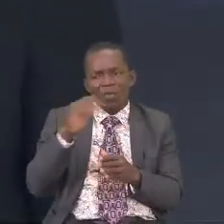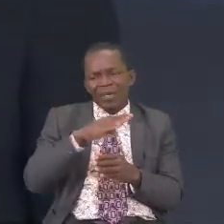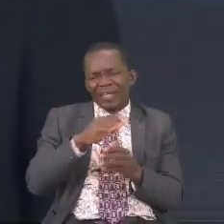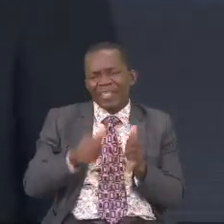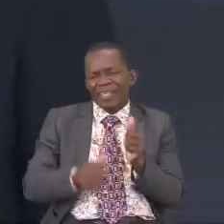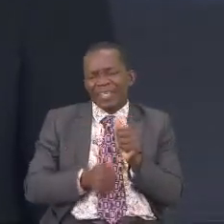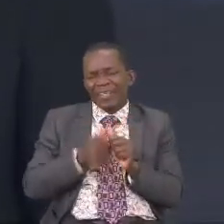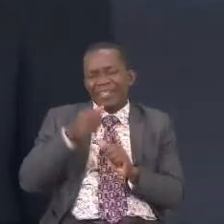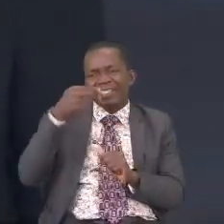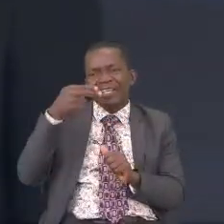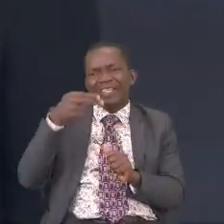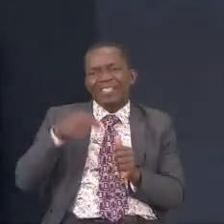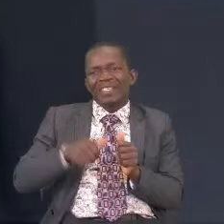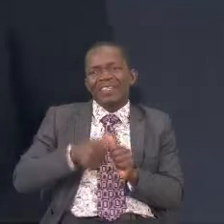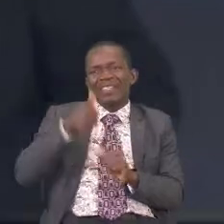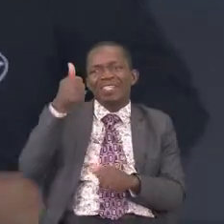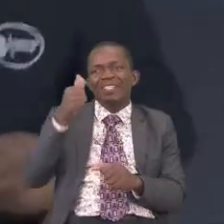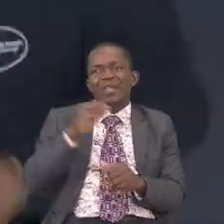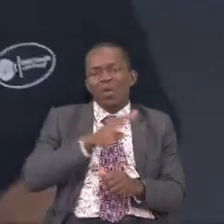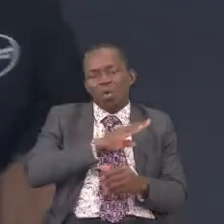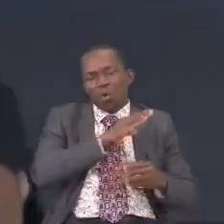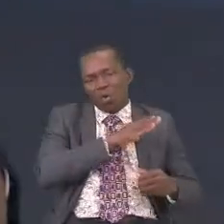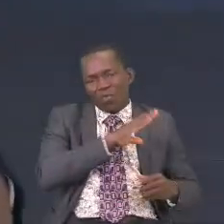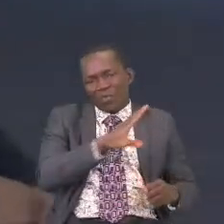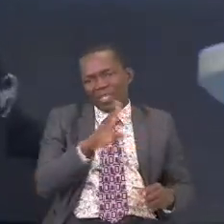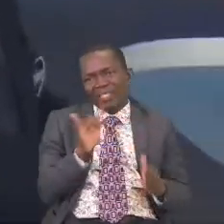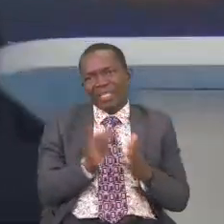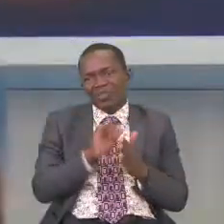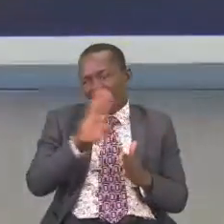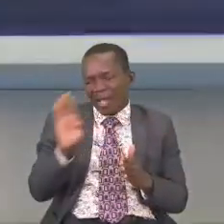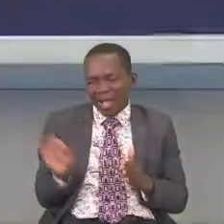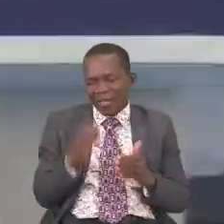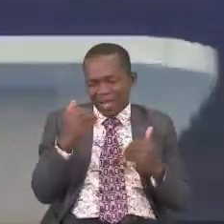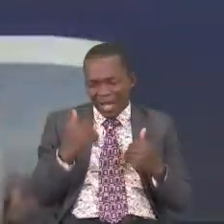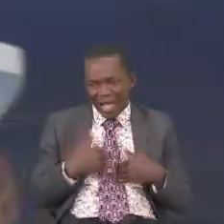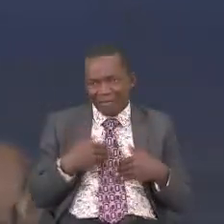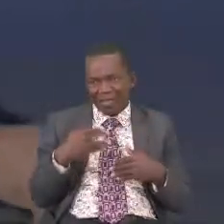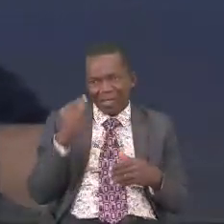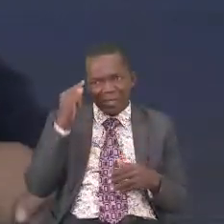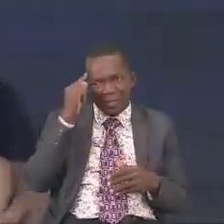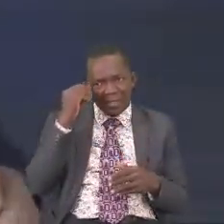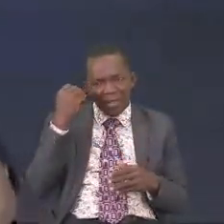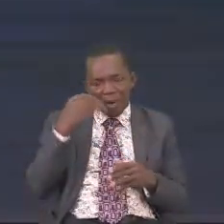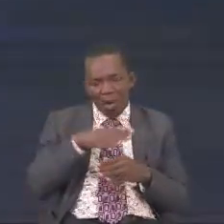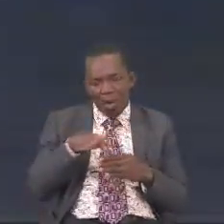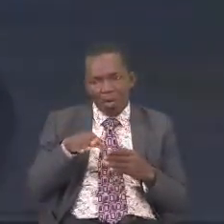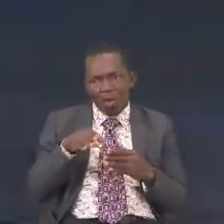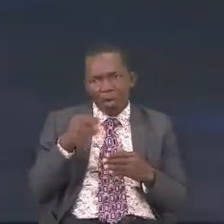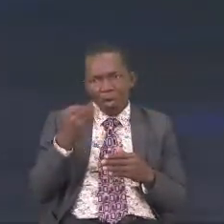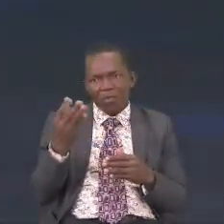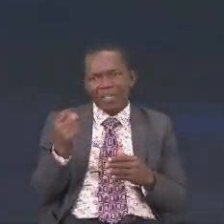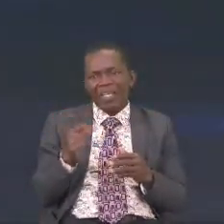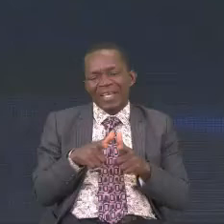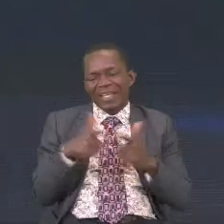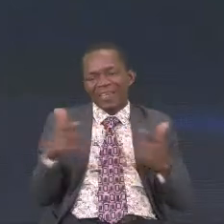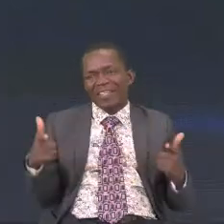Think of the greatest confidence you ever had. And think of the greatest greatest compassion you ever had. And think